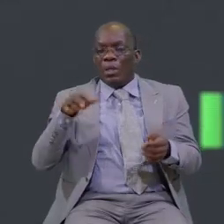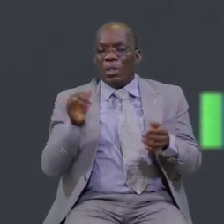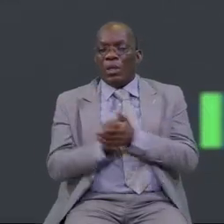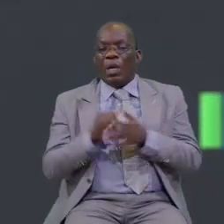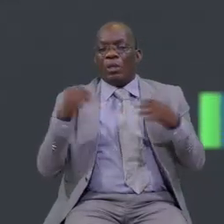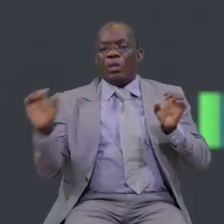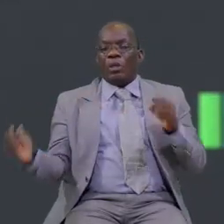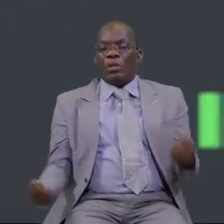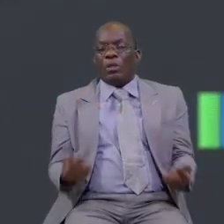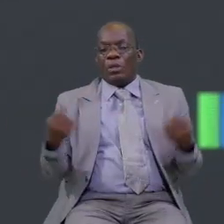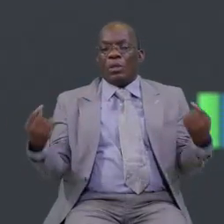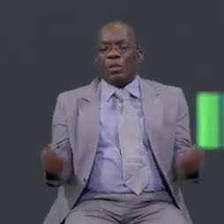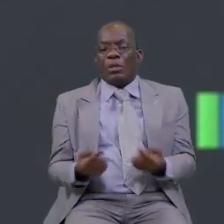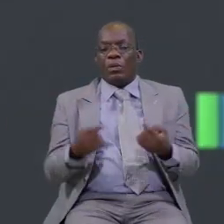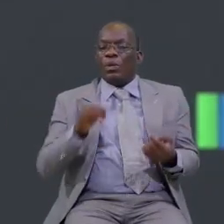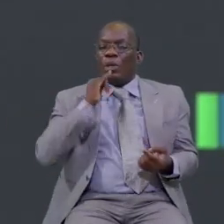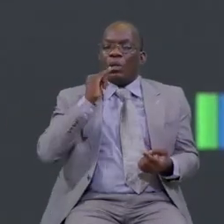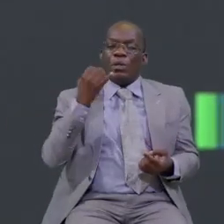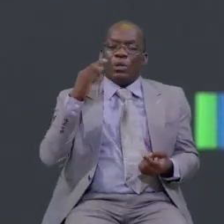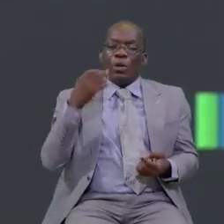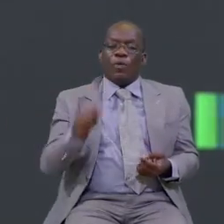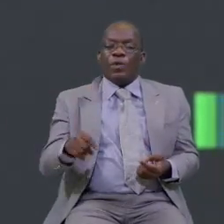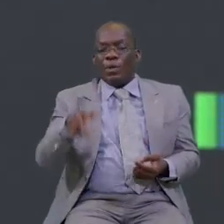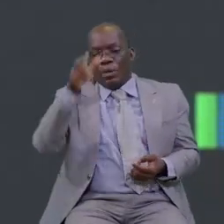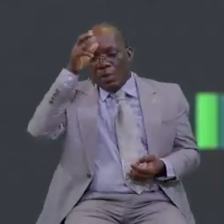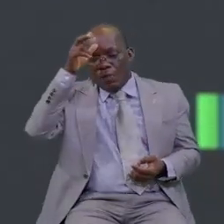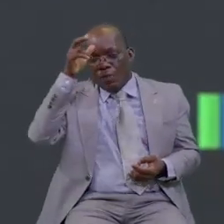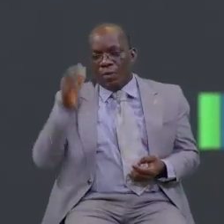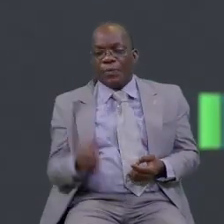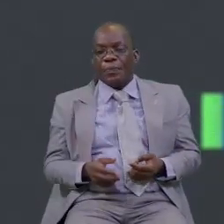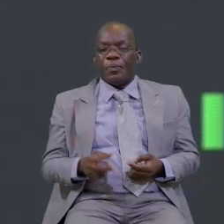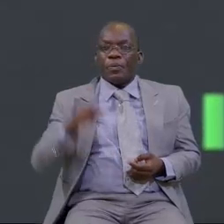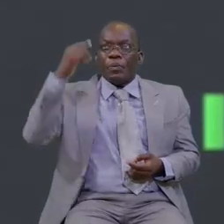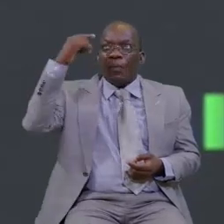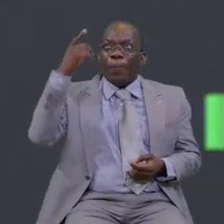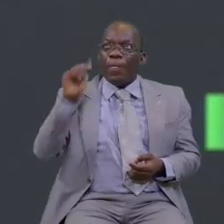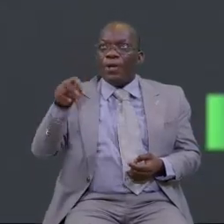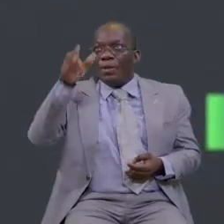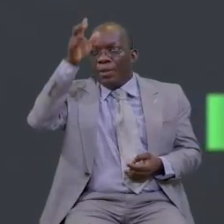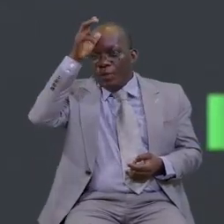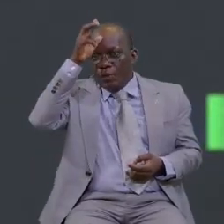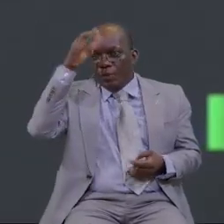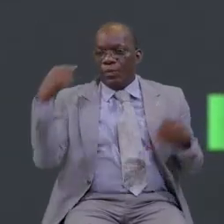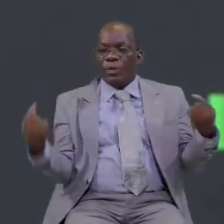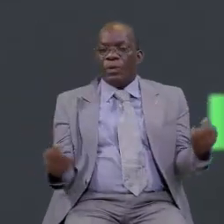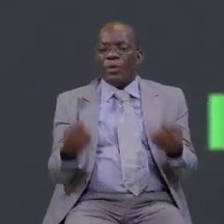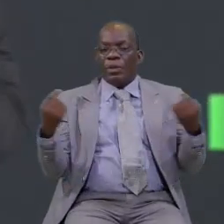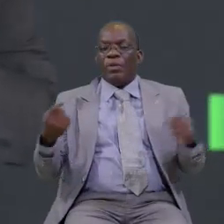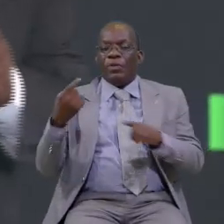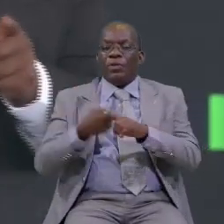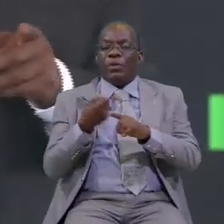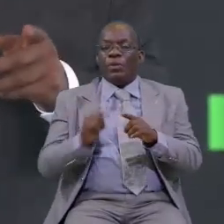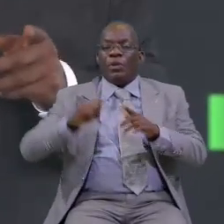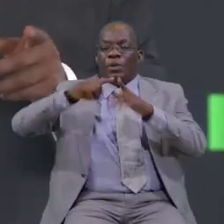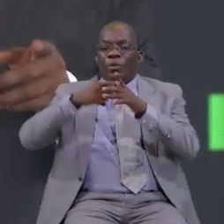sin is of the devil. For the devil sinneth from the beginning. For